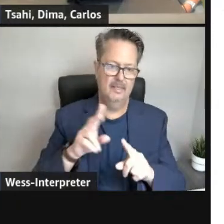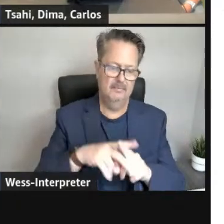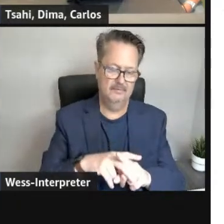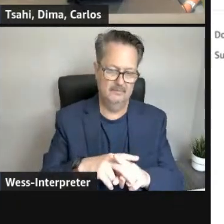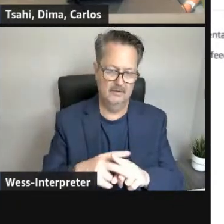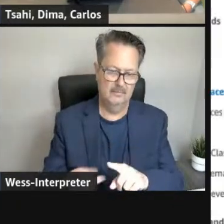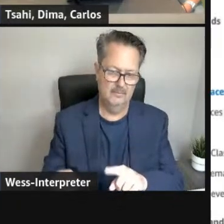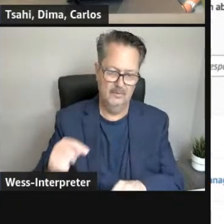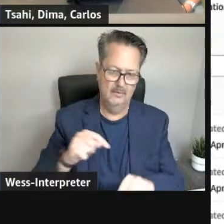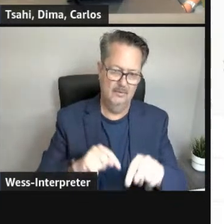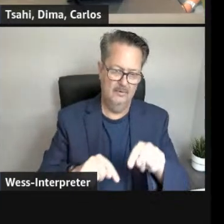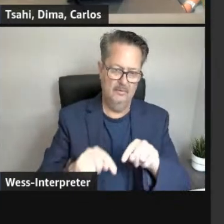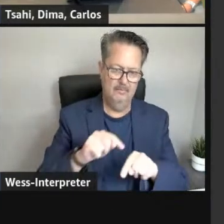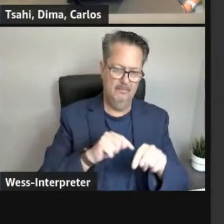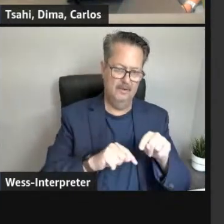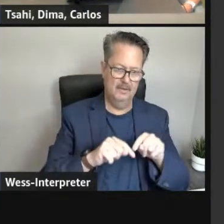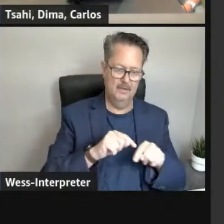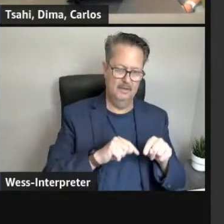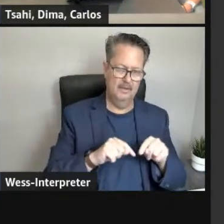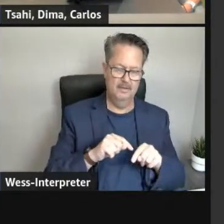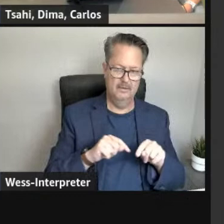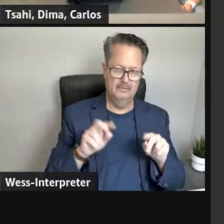code.